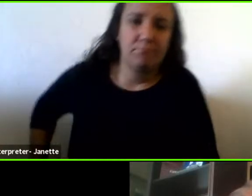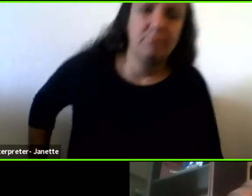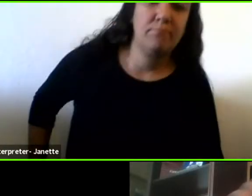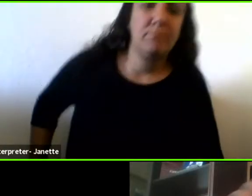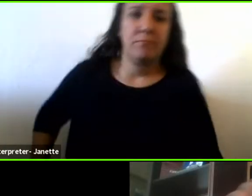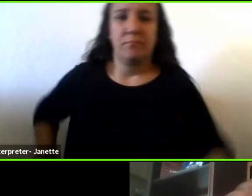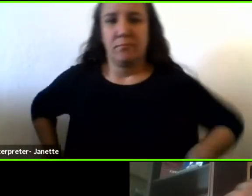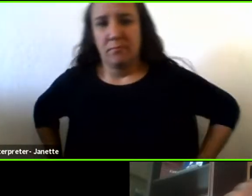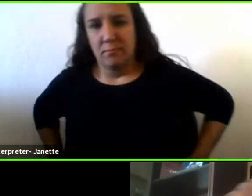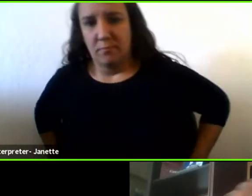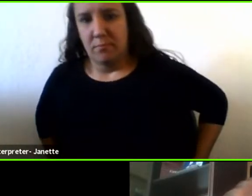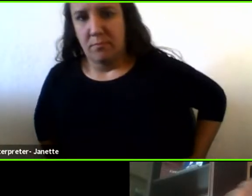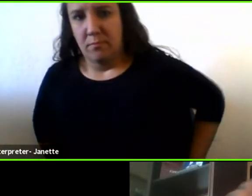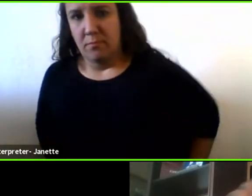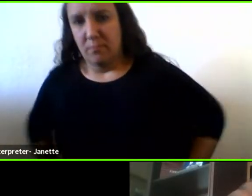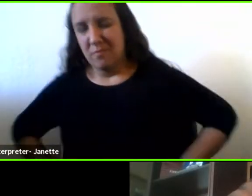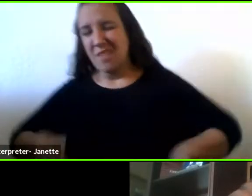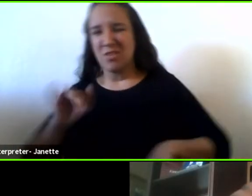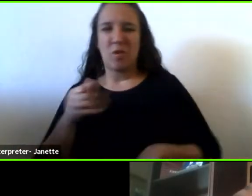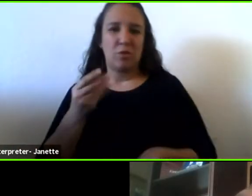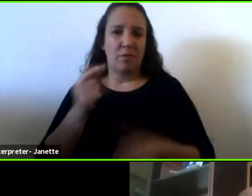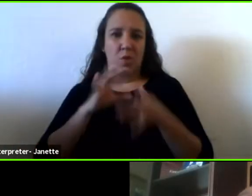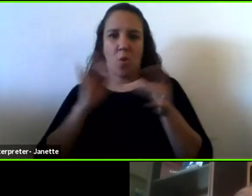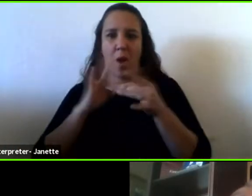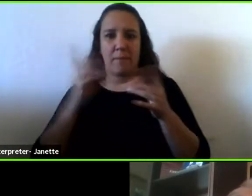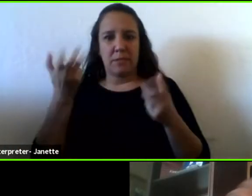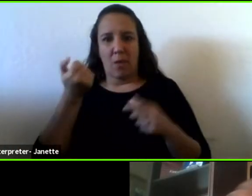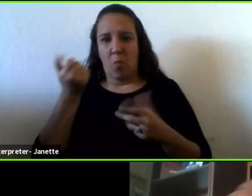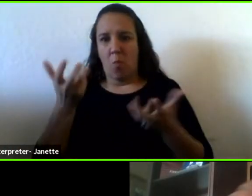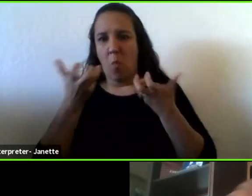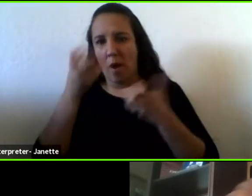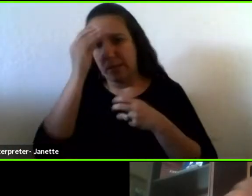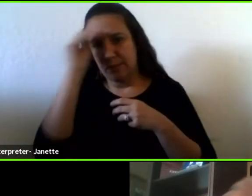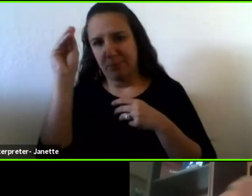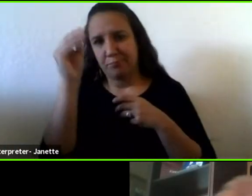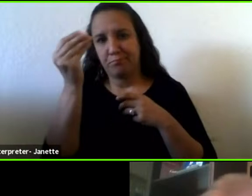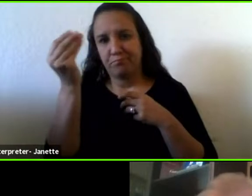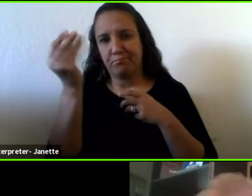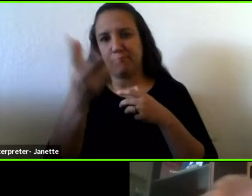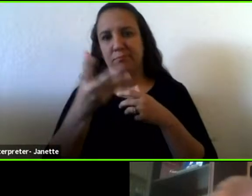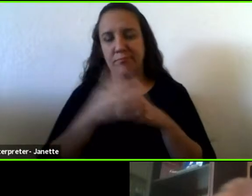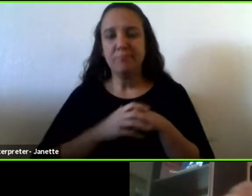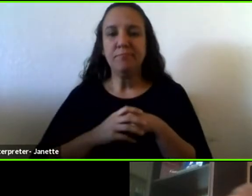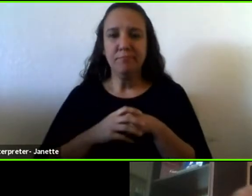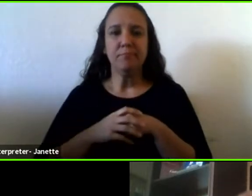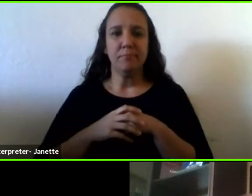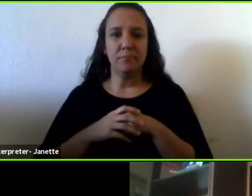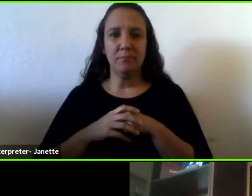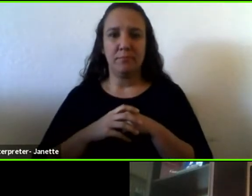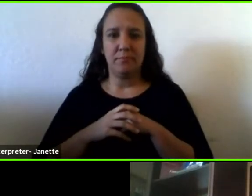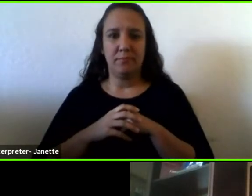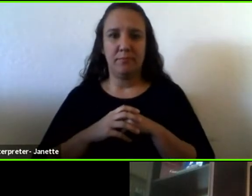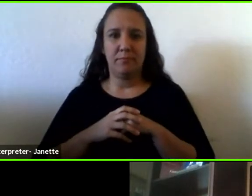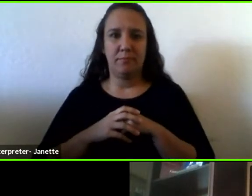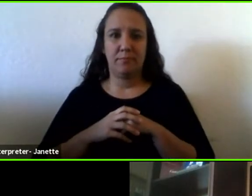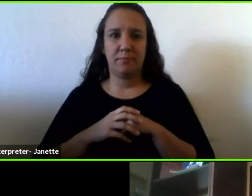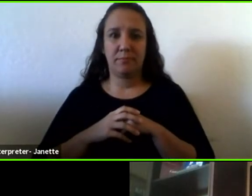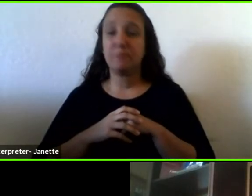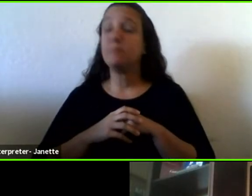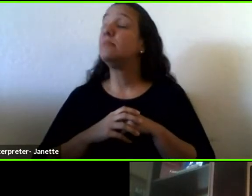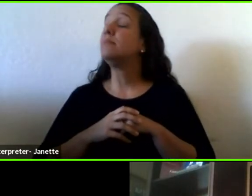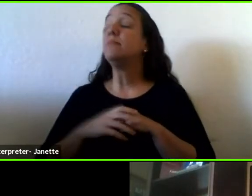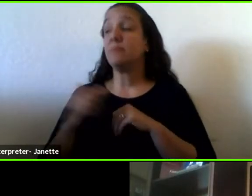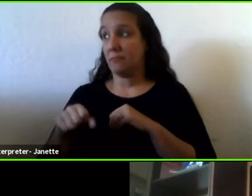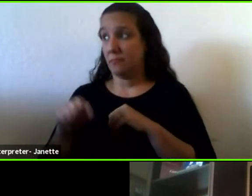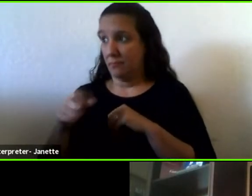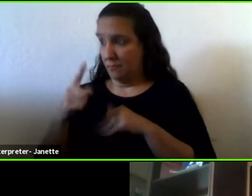just some comments I wanted to throw in, because it sort of ties to everything you've been talking about as well. Yeah, and one of the